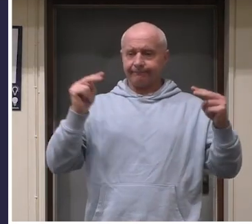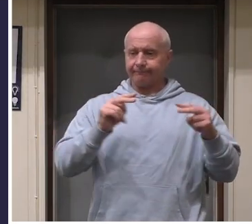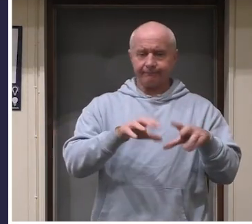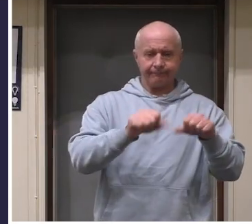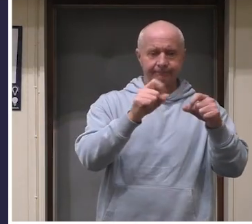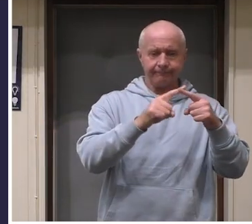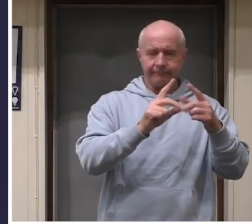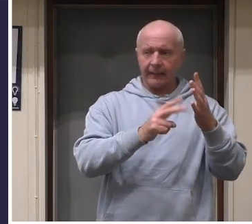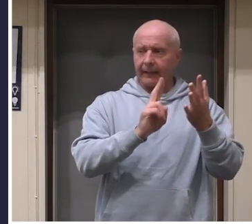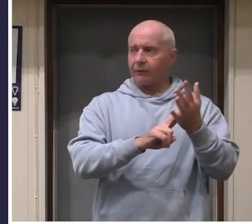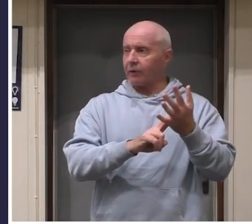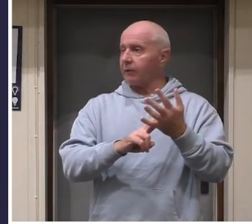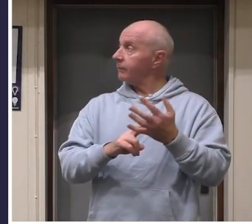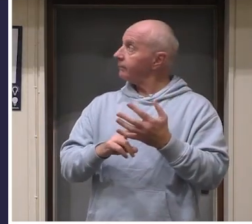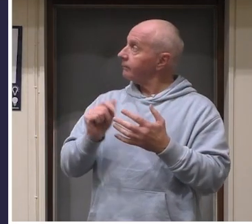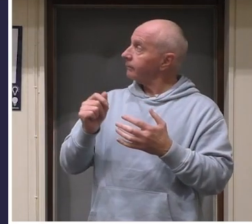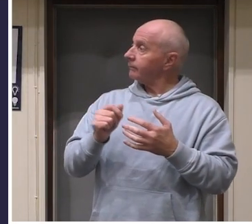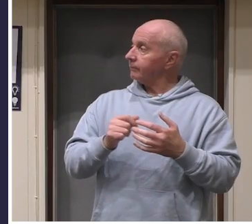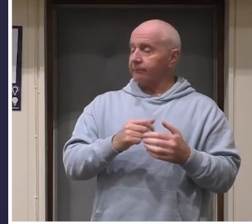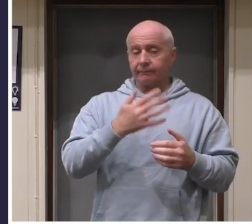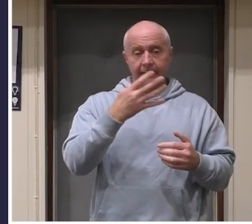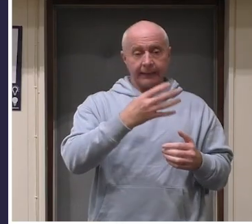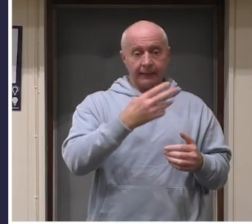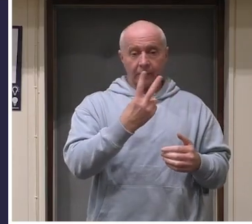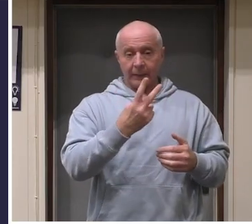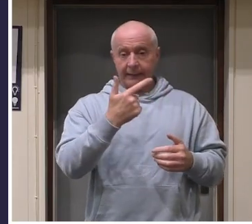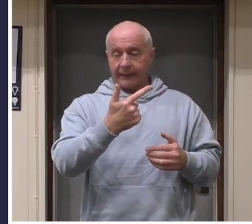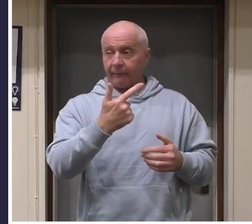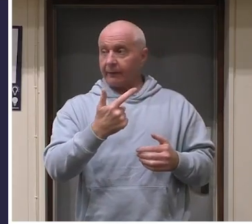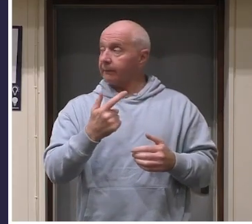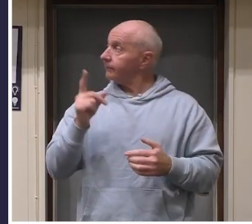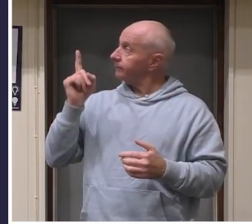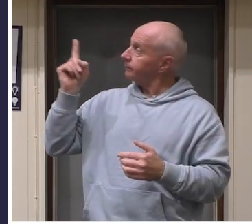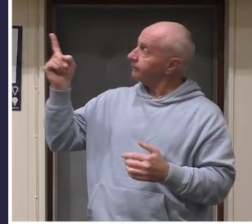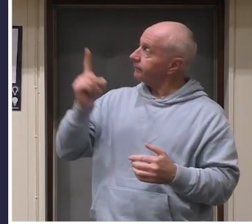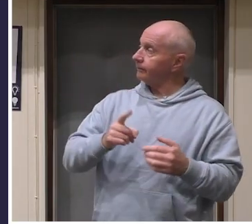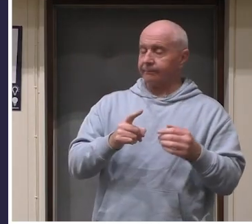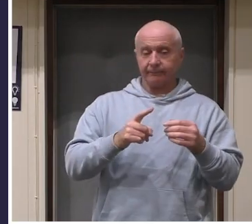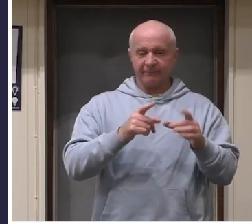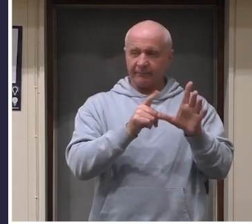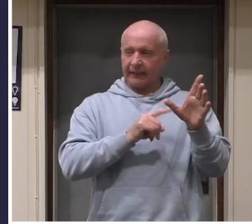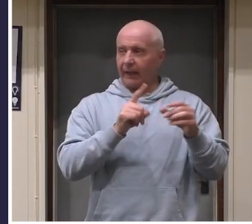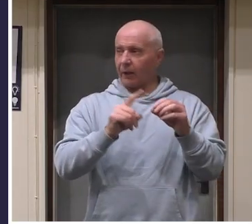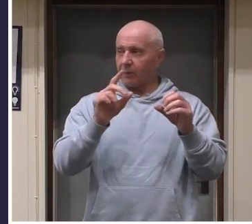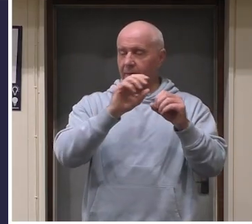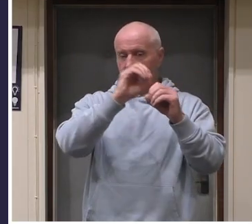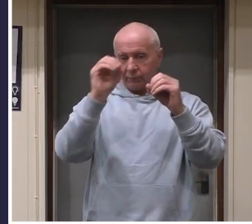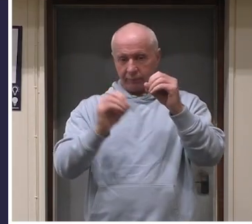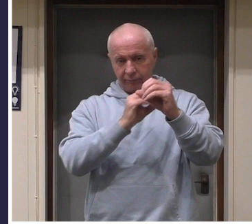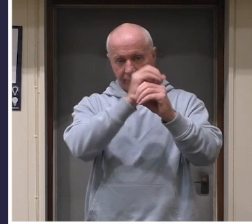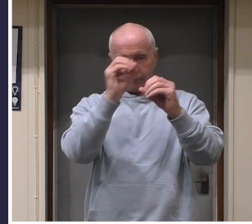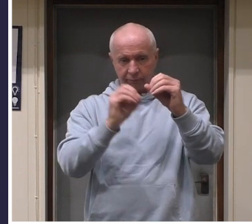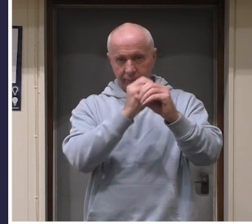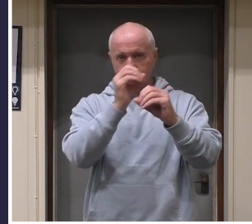electron experiment where you shot electrons one at a time. This is in 1927. So that's the yellow balls going around in circles around the nucleus of the